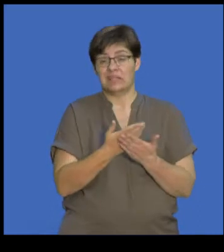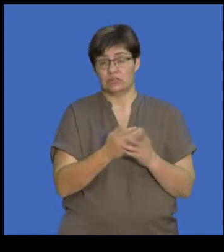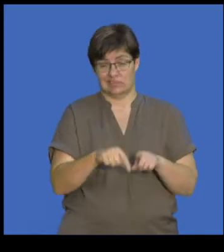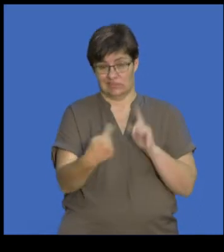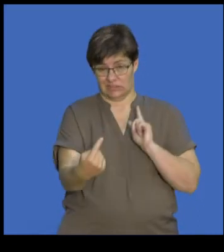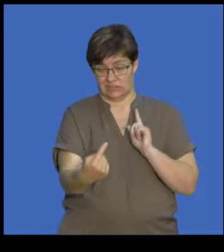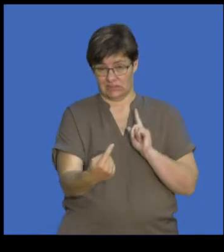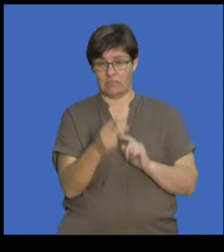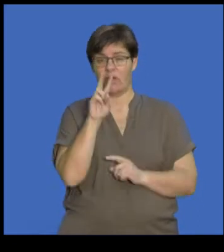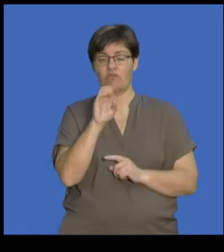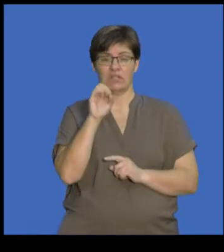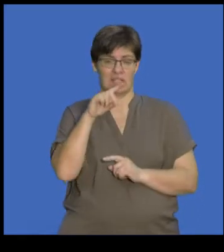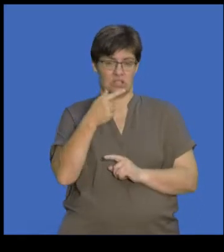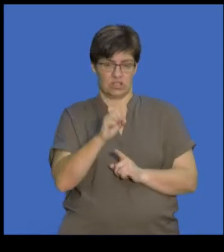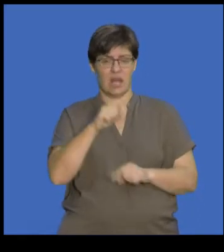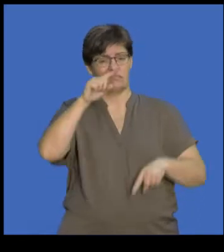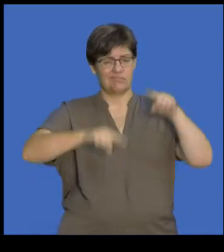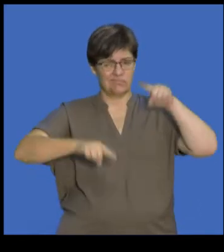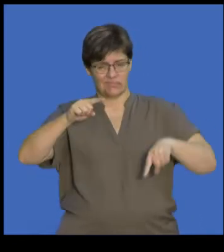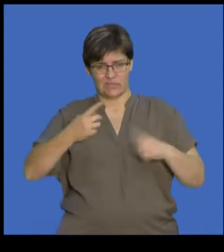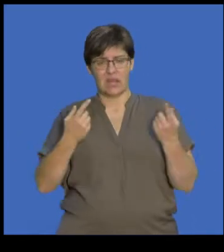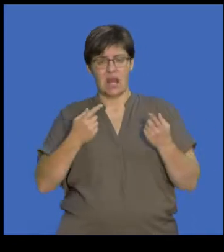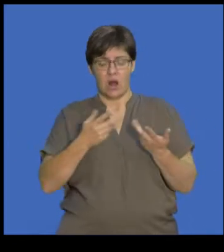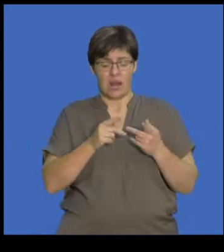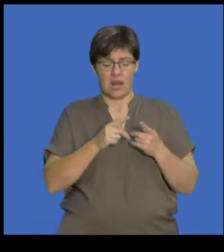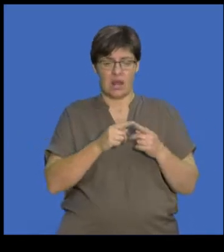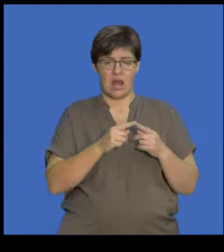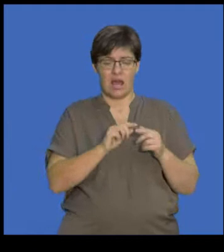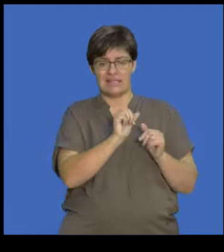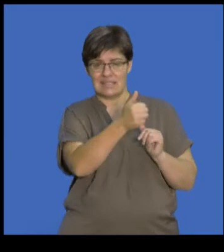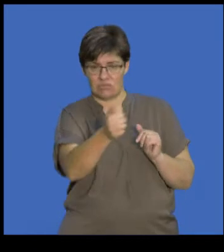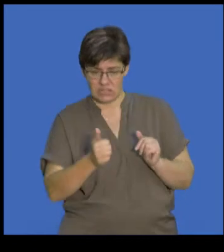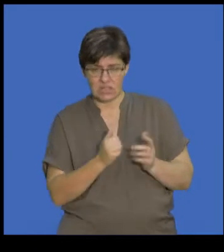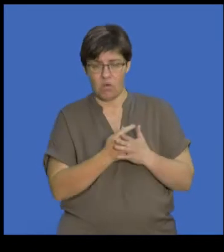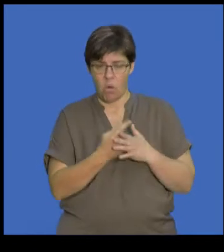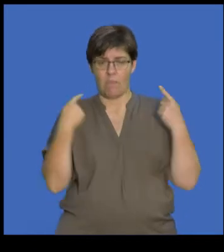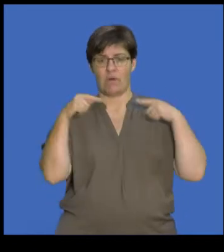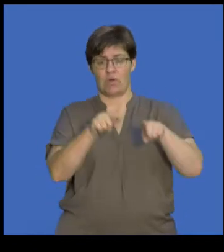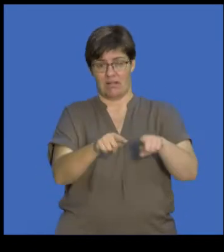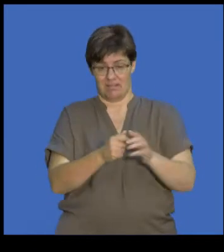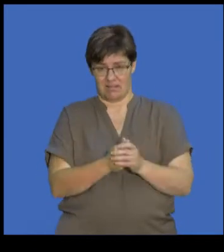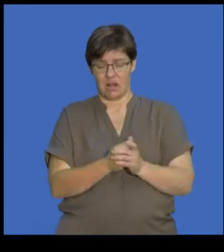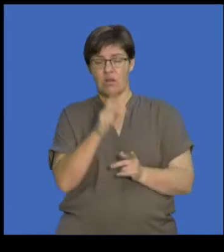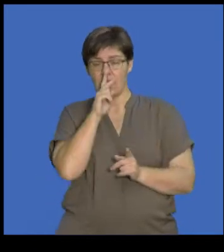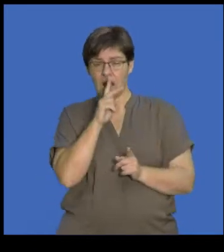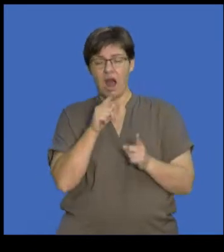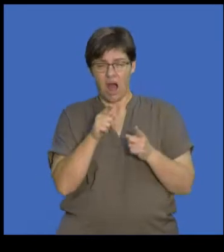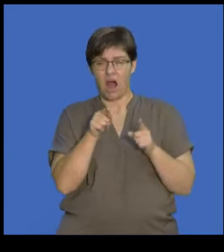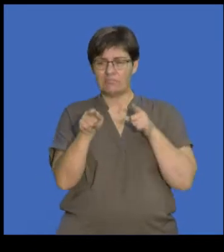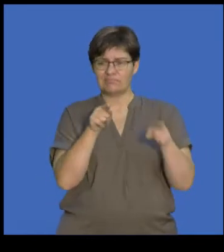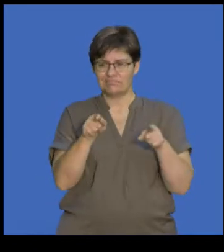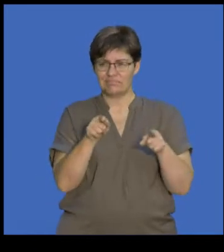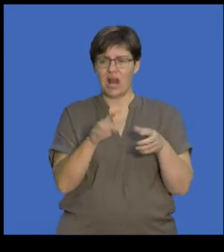Okay, that's your voltage in a series and parallel circuit. So we're thinking about the relationship that exists between